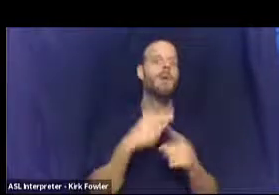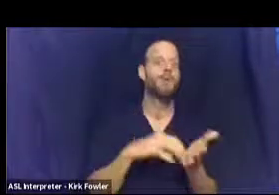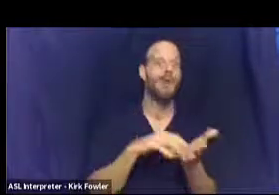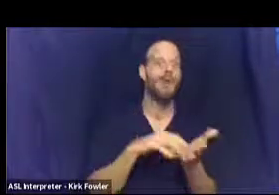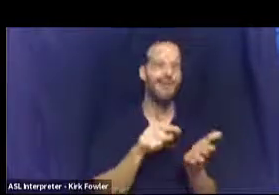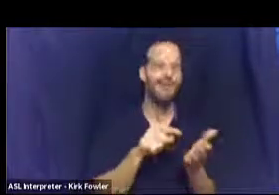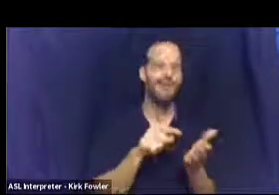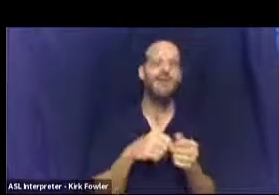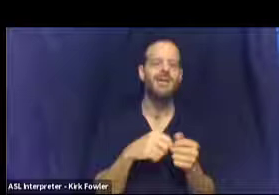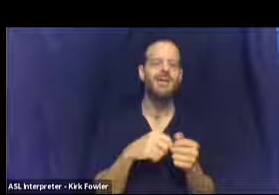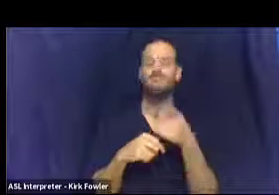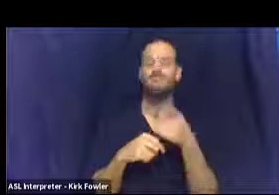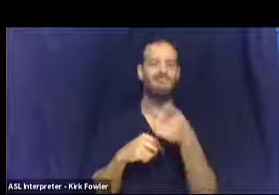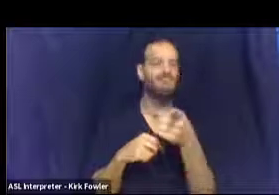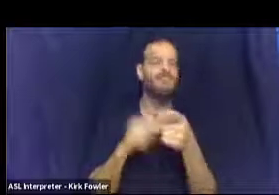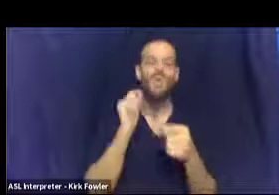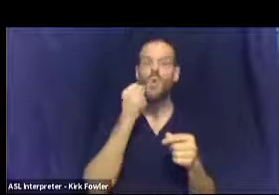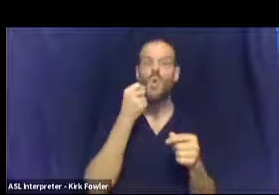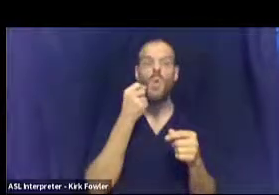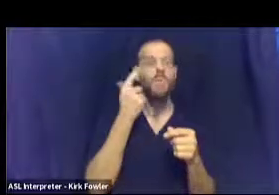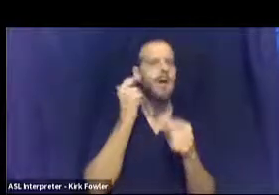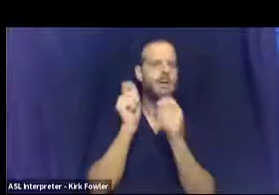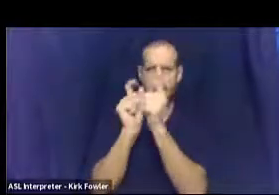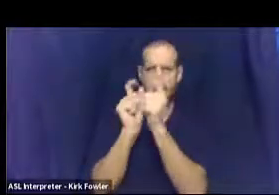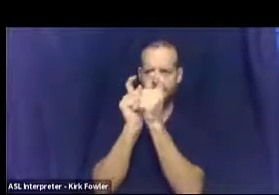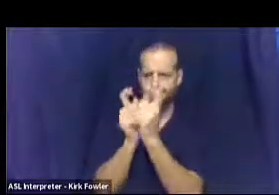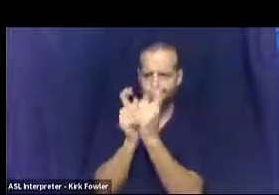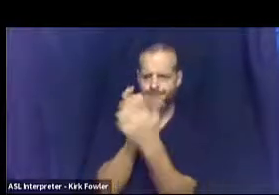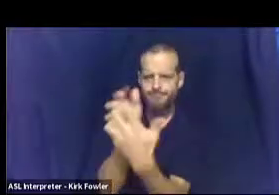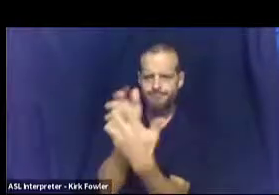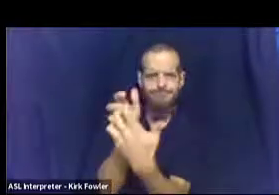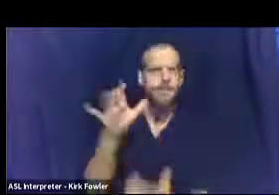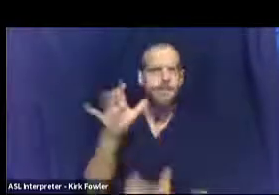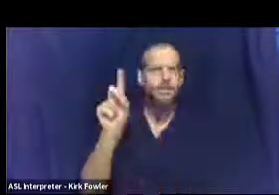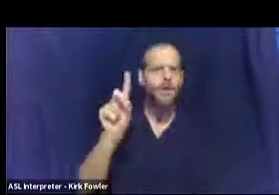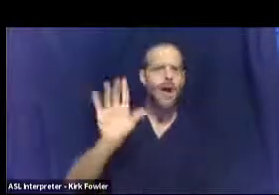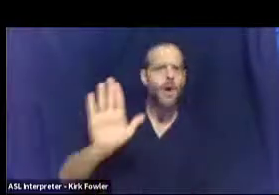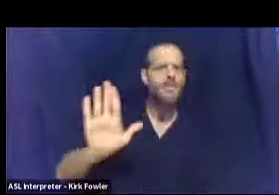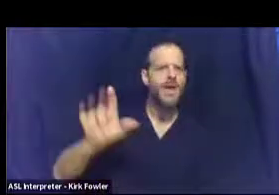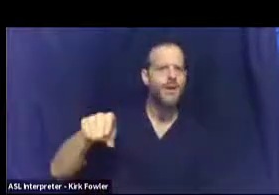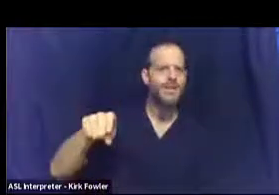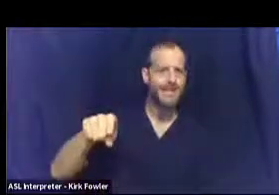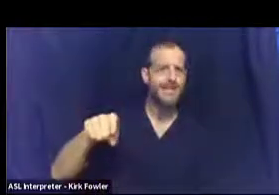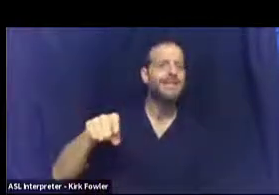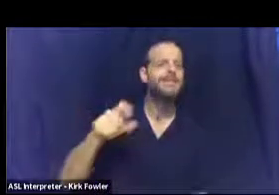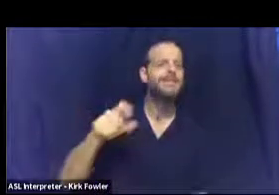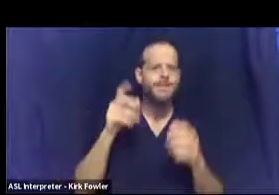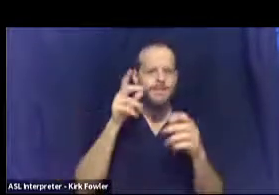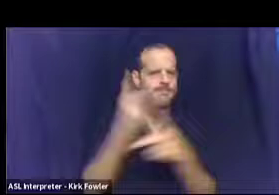customizable, depending on a child's needs and if you're working with the team to determine what's going to work for them.